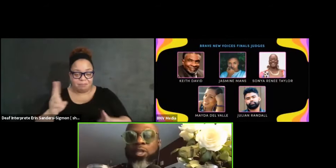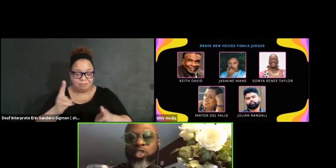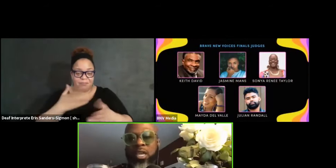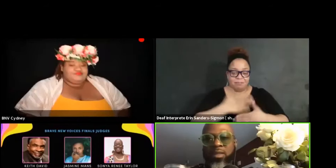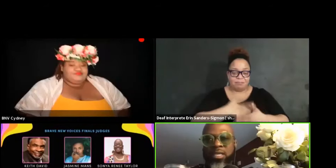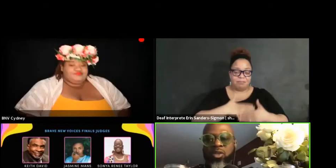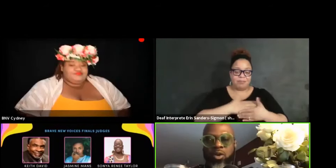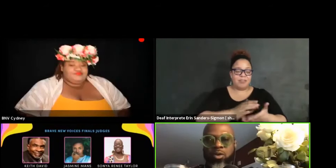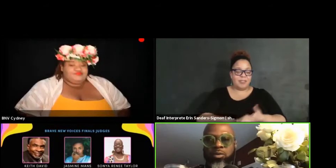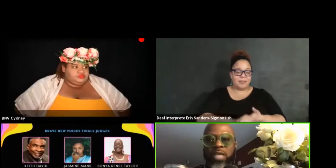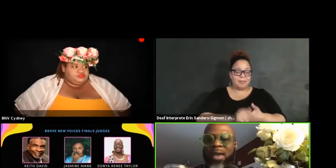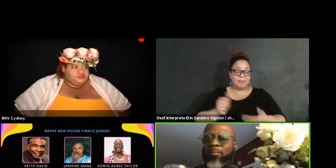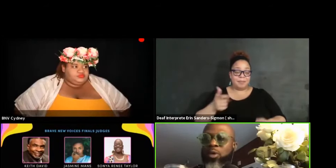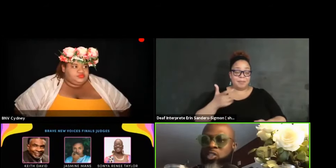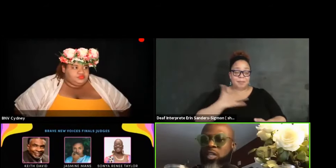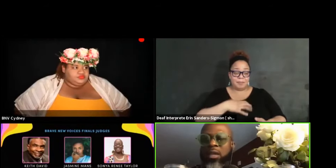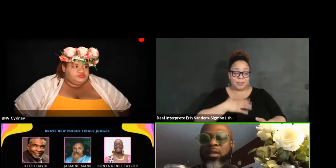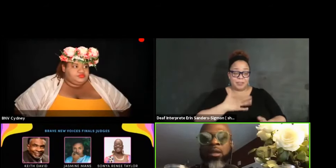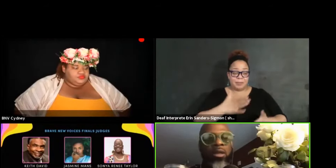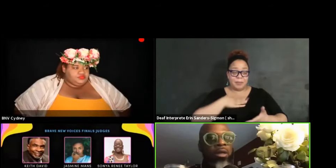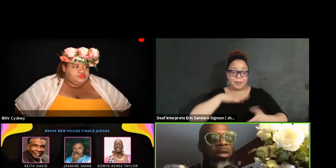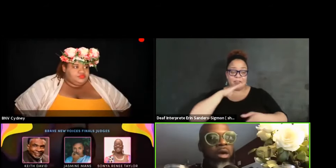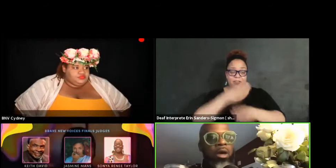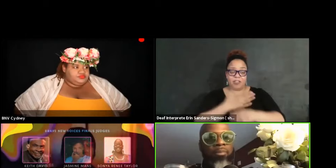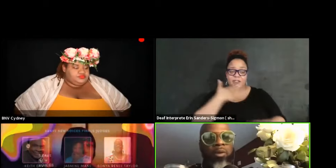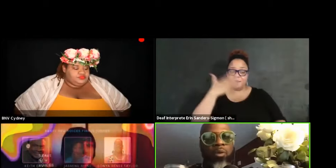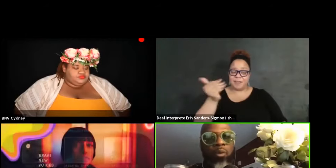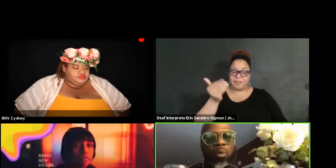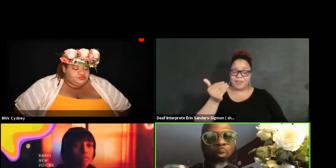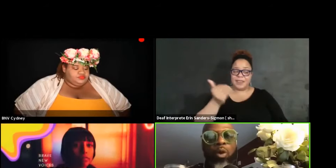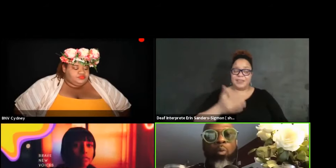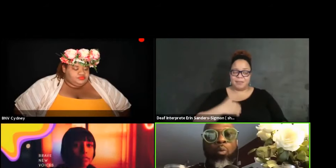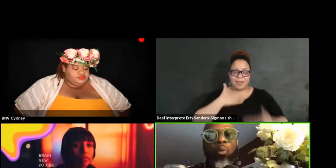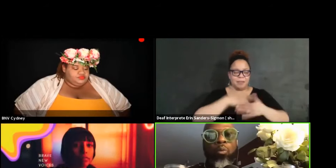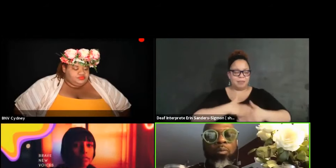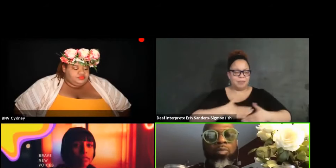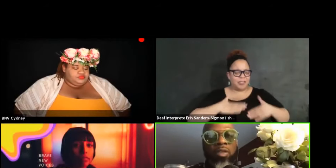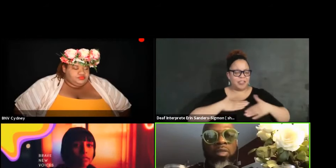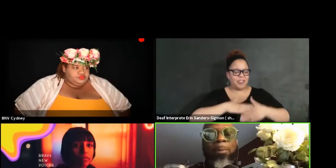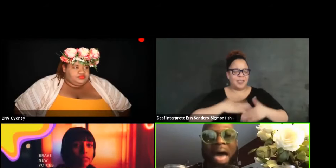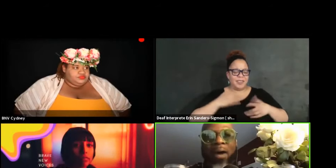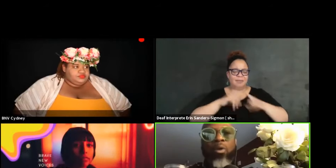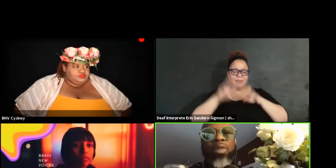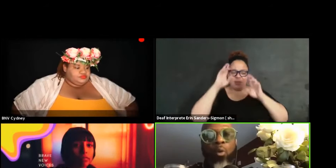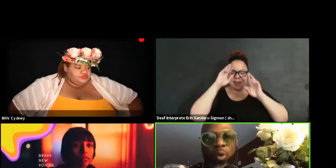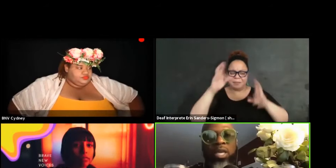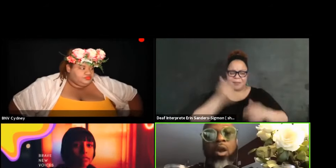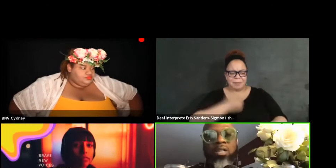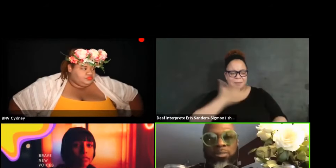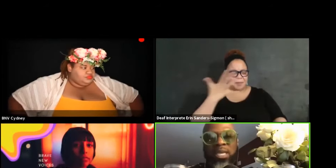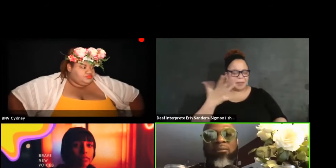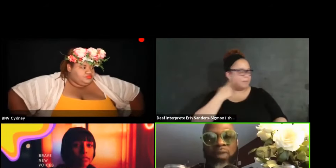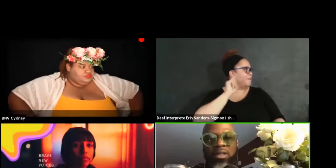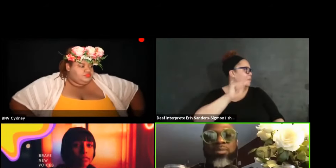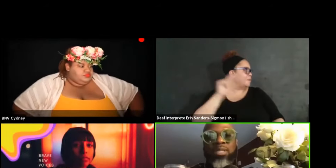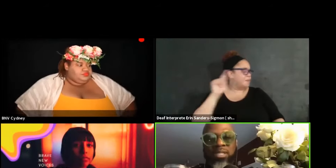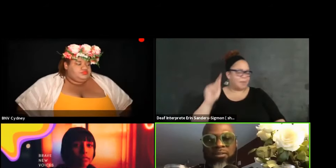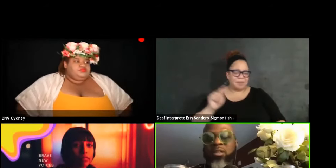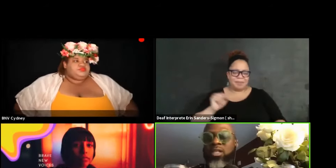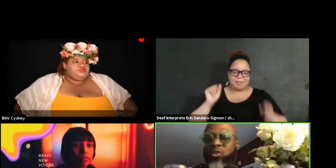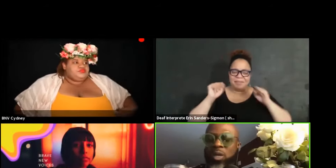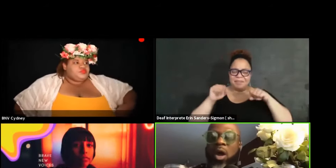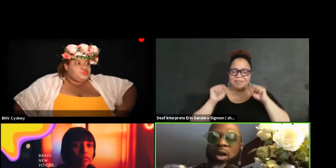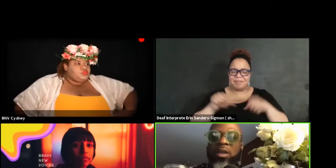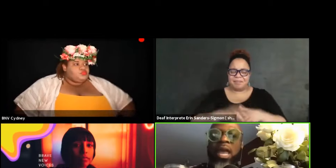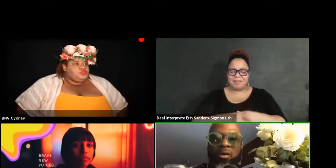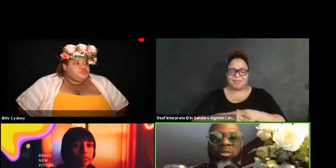I appreciate these odes. I appreciate what the power that we are speaking very